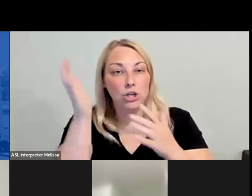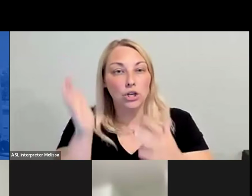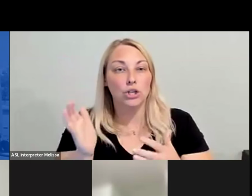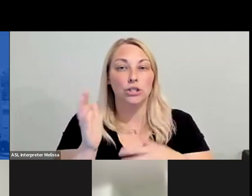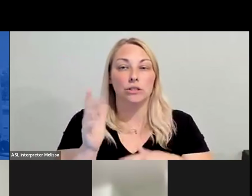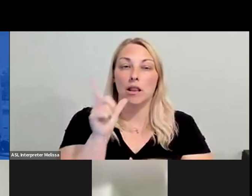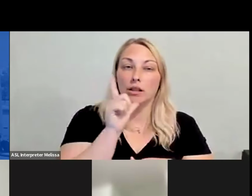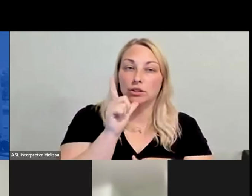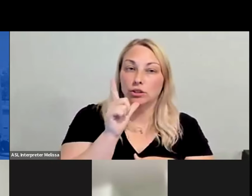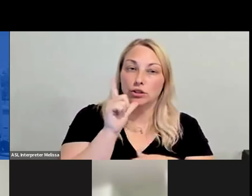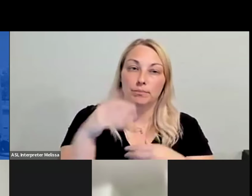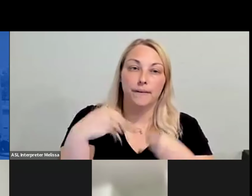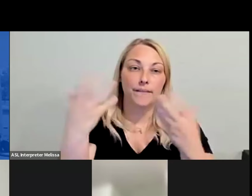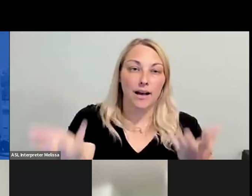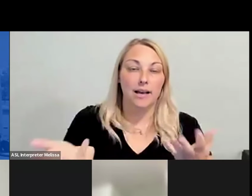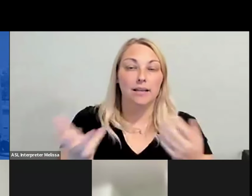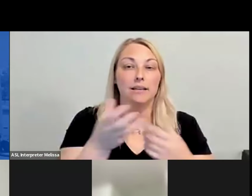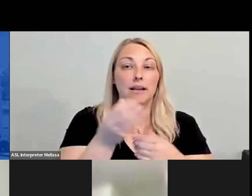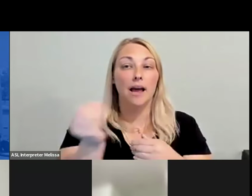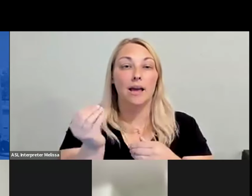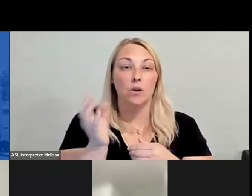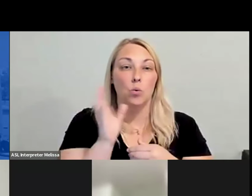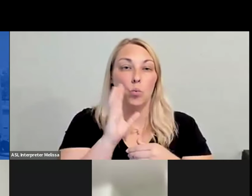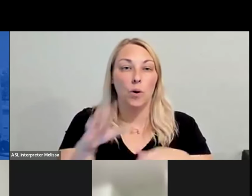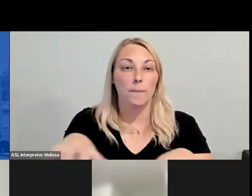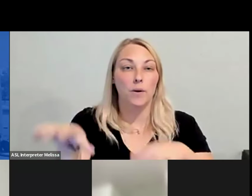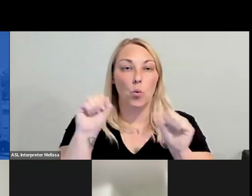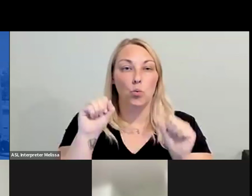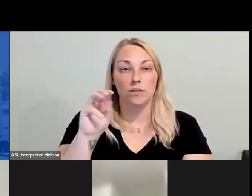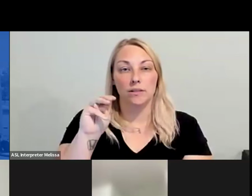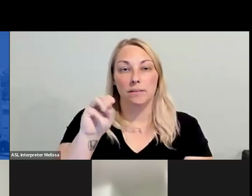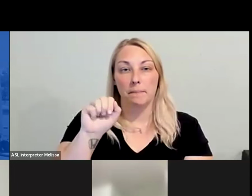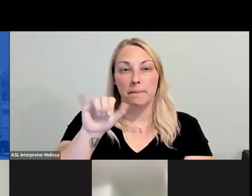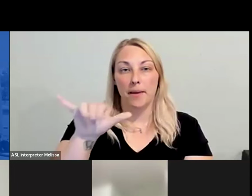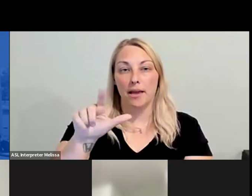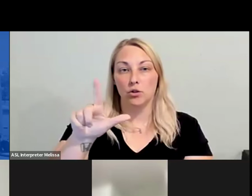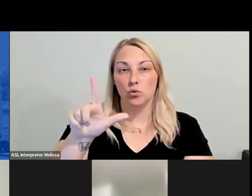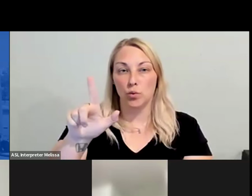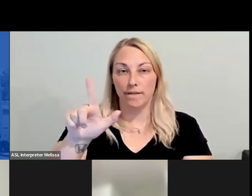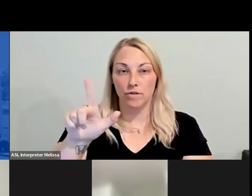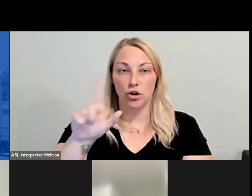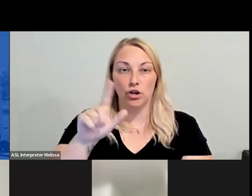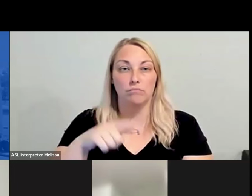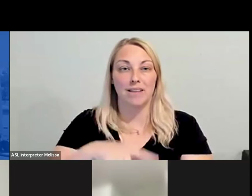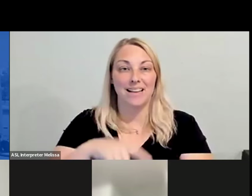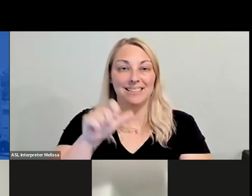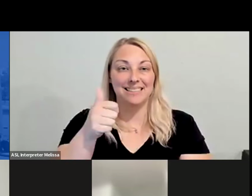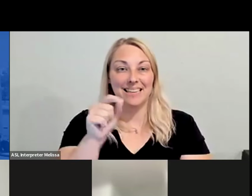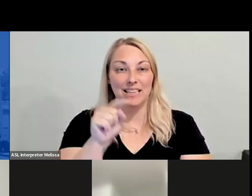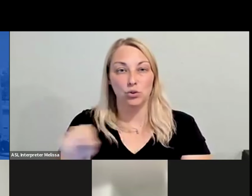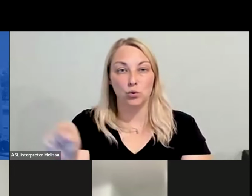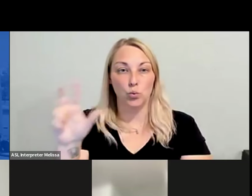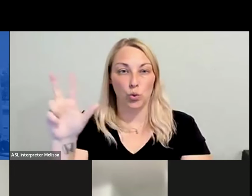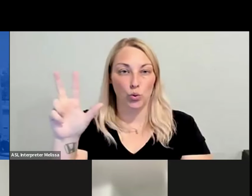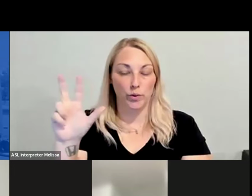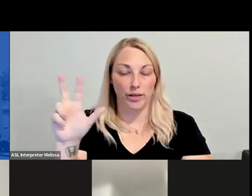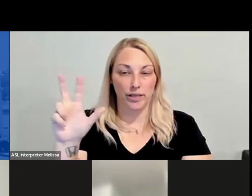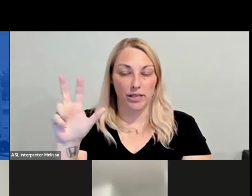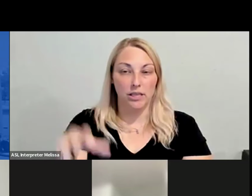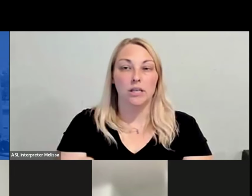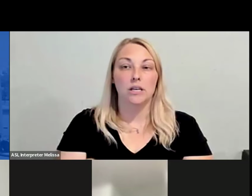be provided, and this event will be held on Wednesday, May 21st at 10 a.m. to 3 o'clock